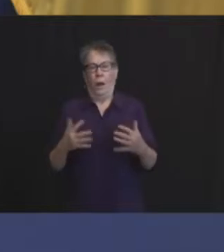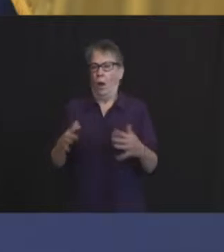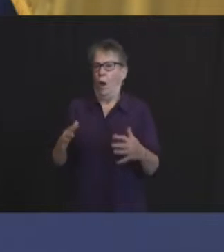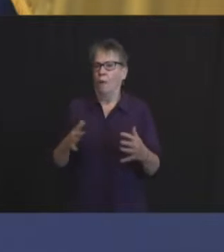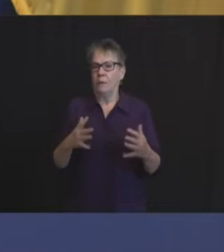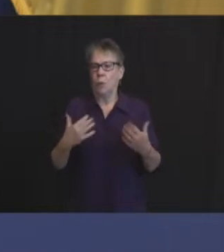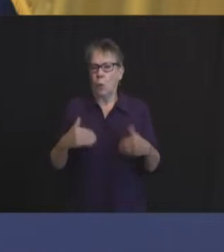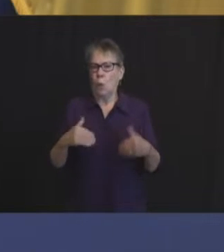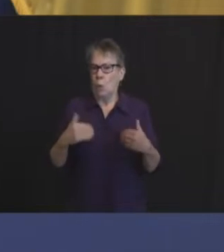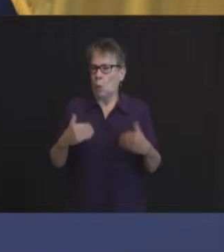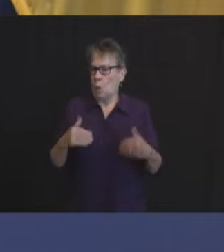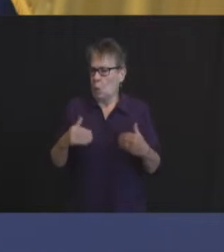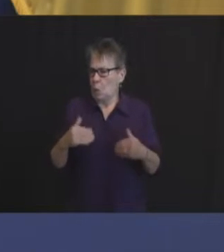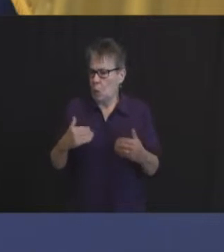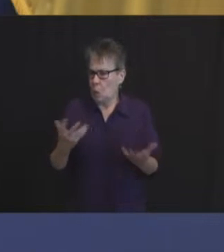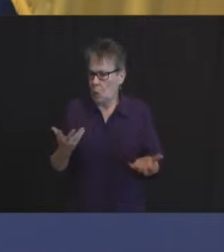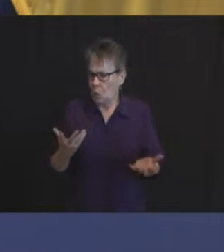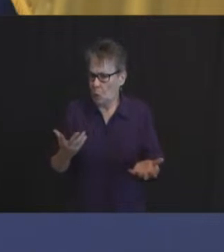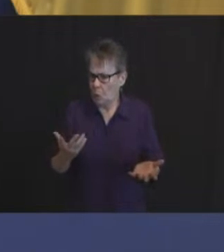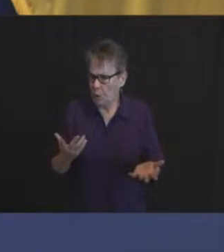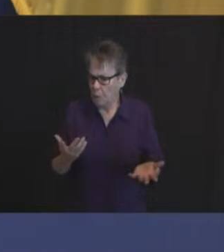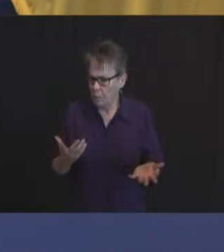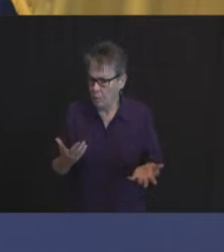go crazy here?